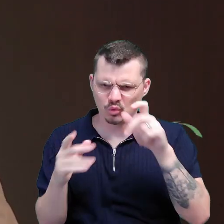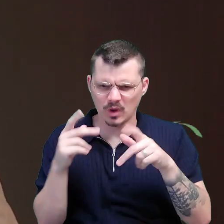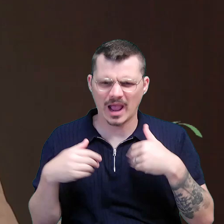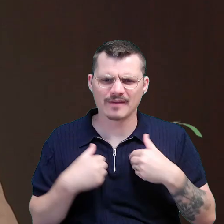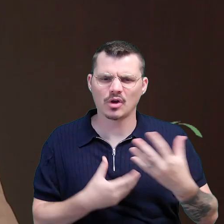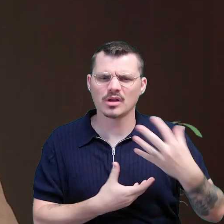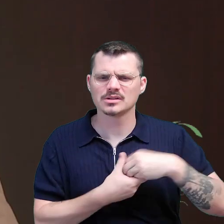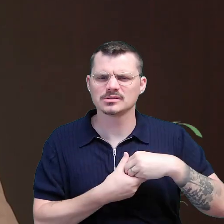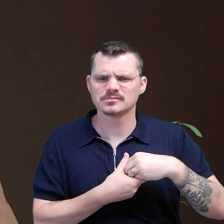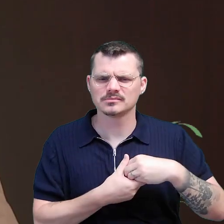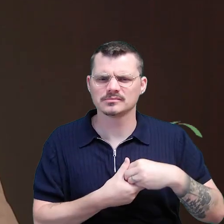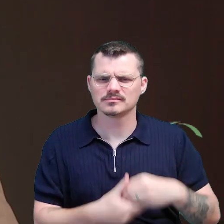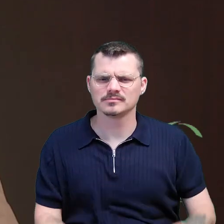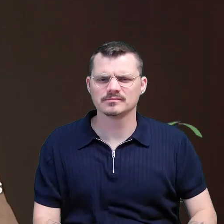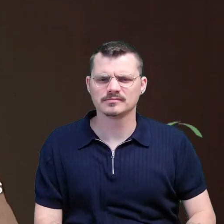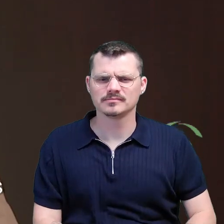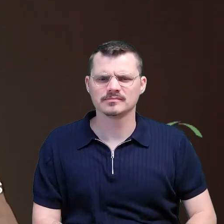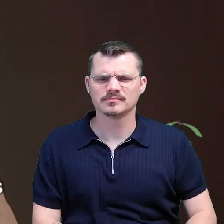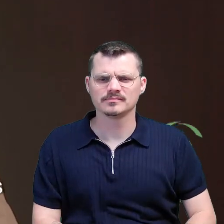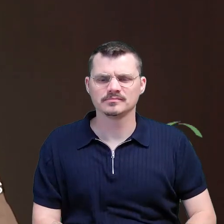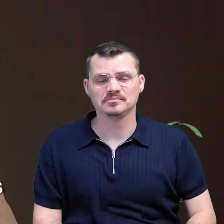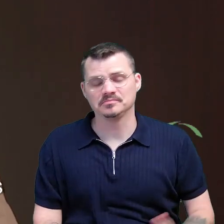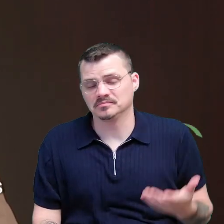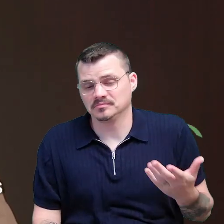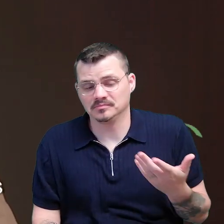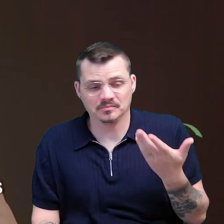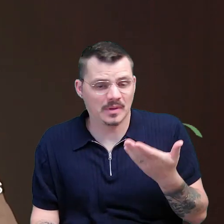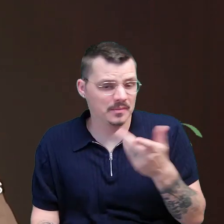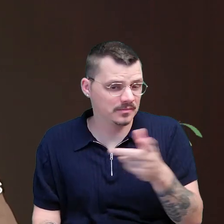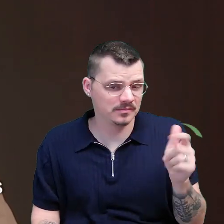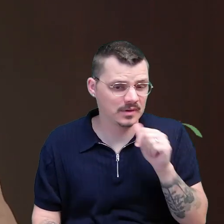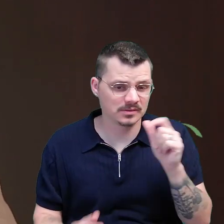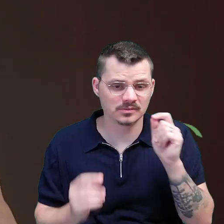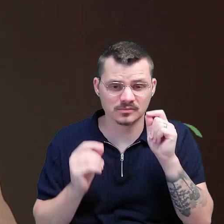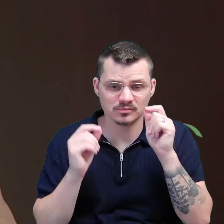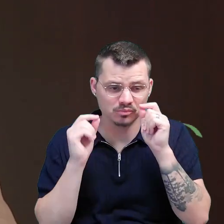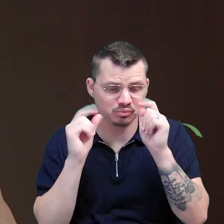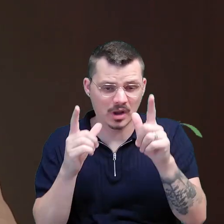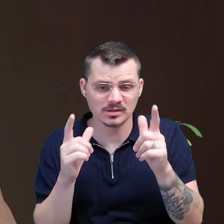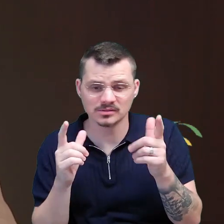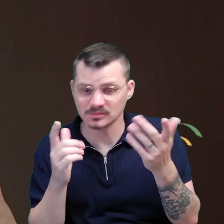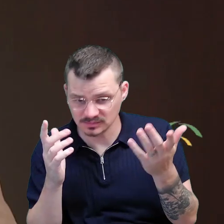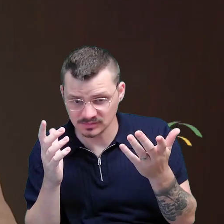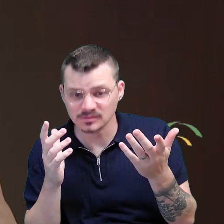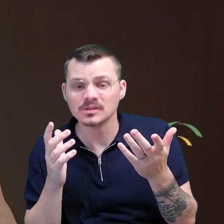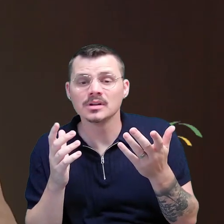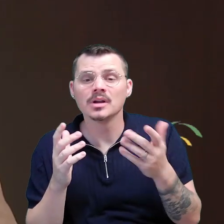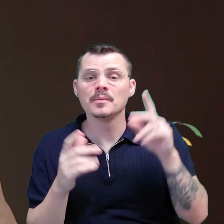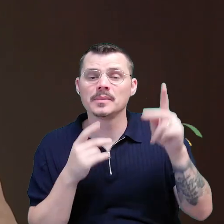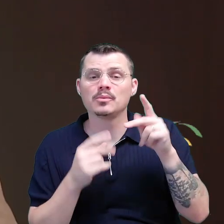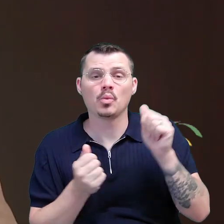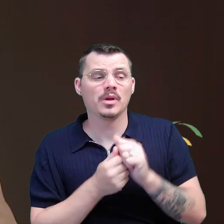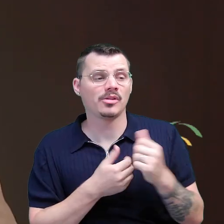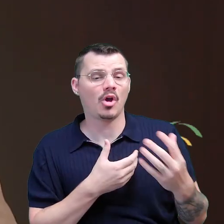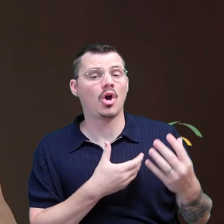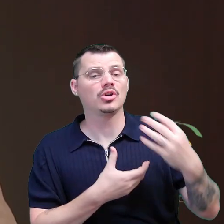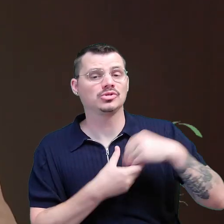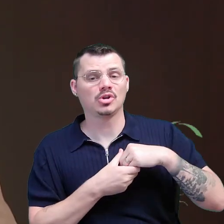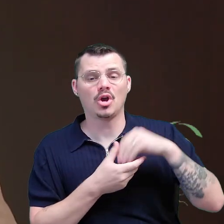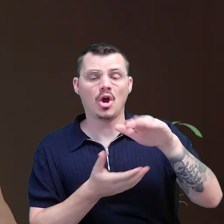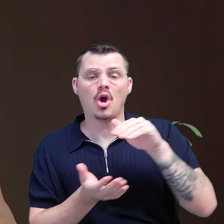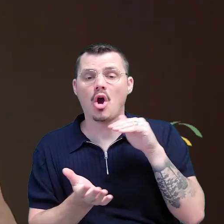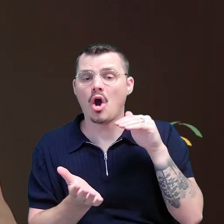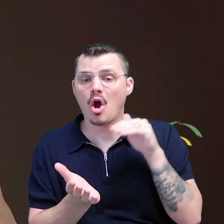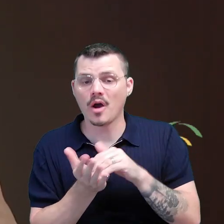autism? Yeah, it doesn't surprise anybody that's attending this, is that people with autism